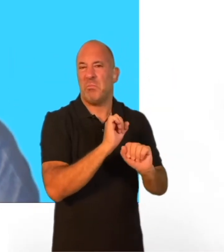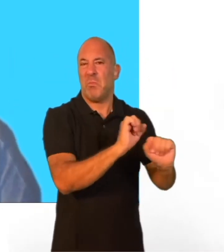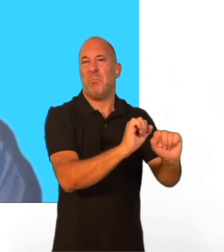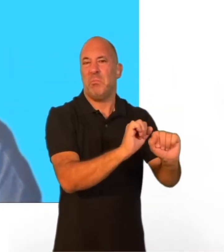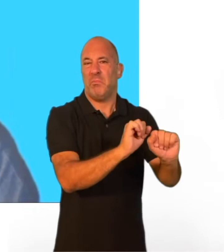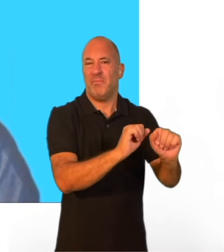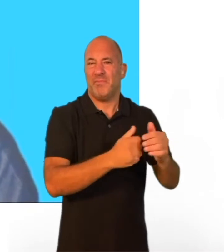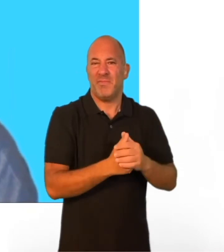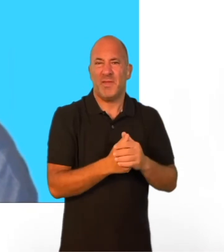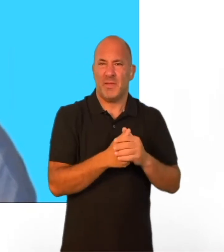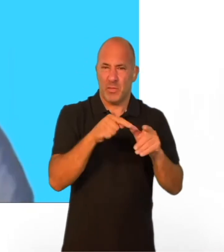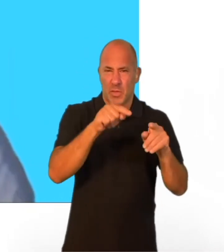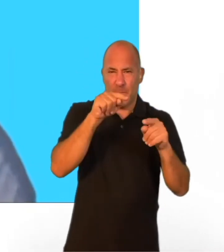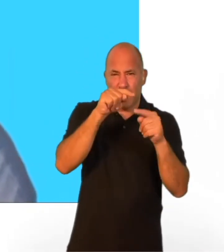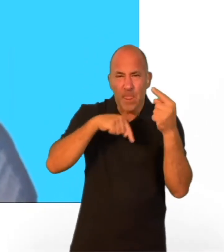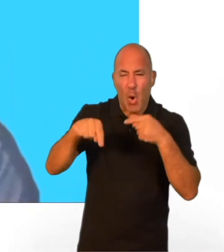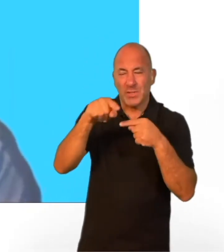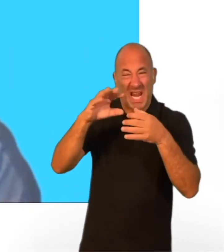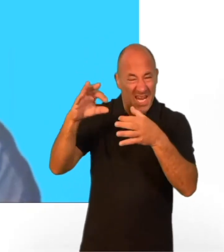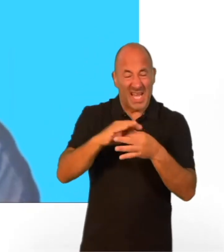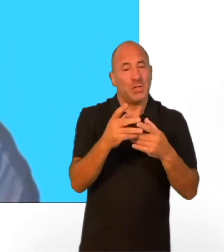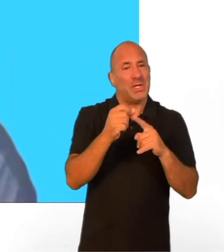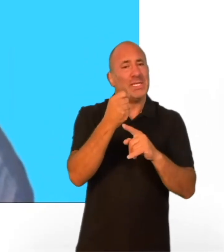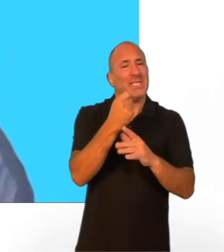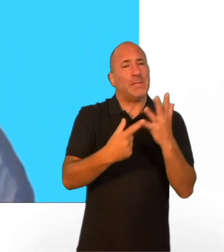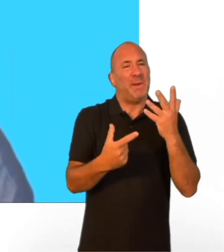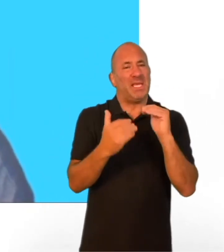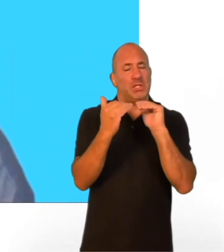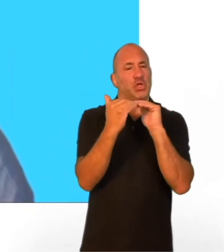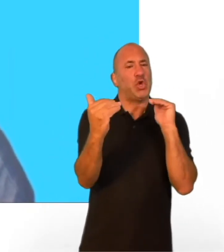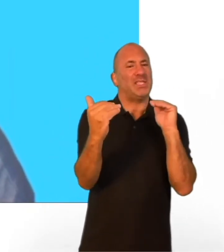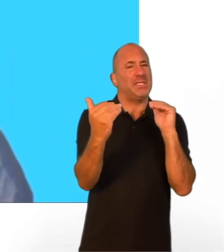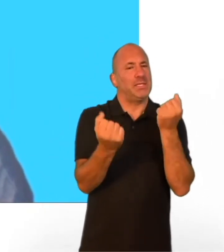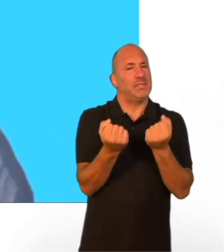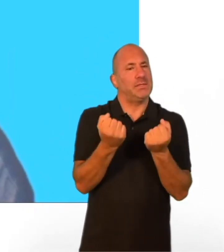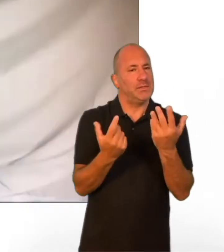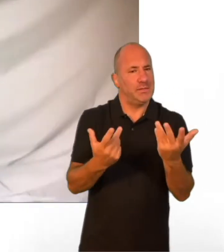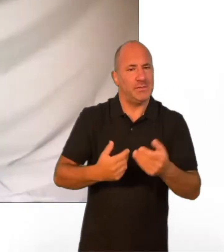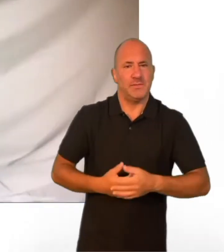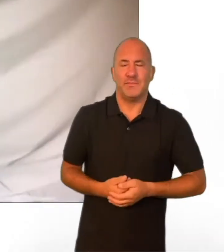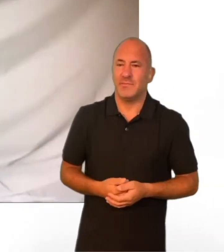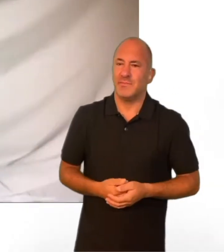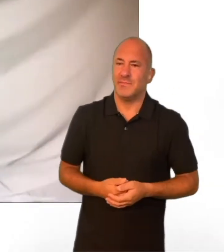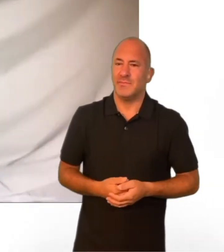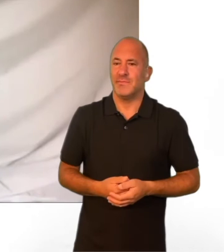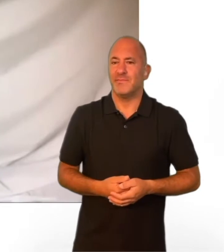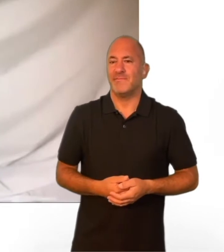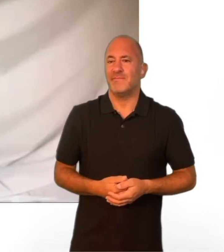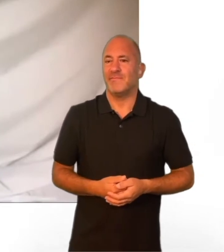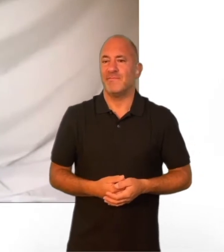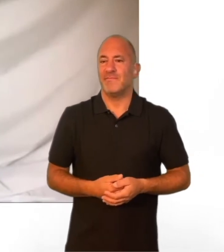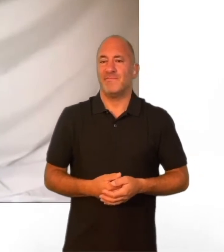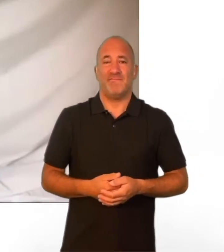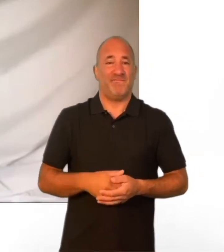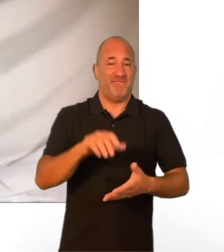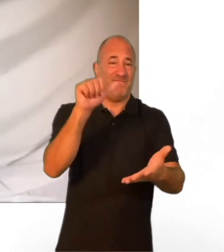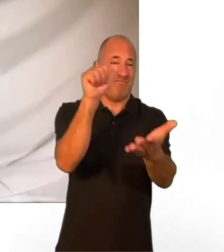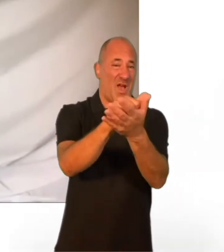of these dynamics are part of disability justice. Yeah, definitely. And also just, you